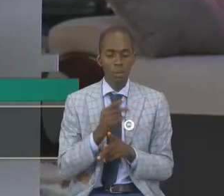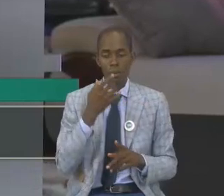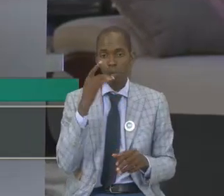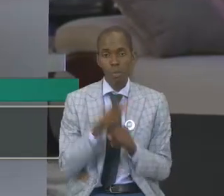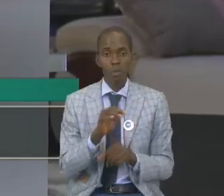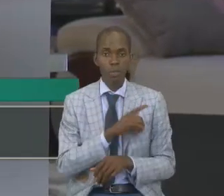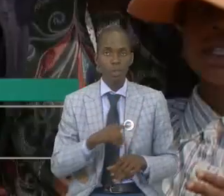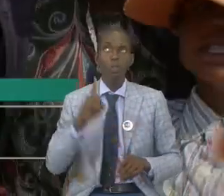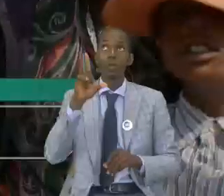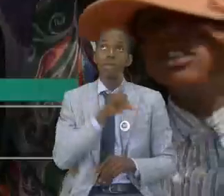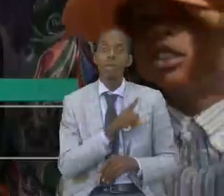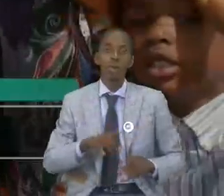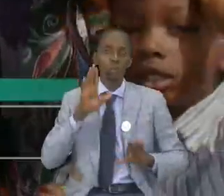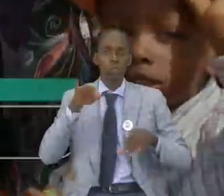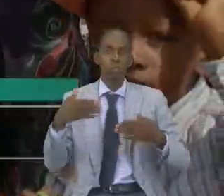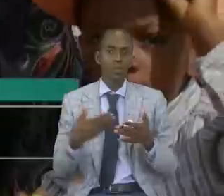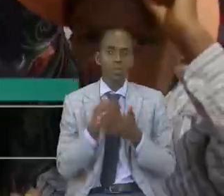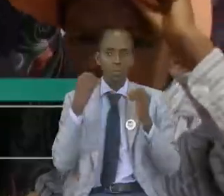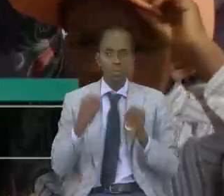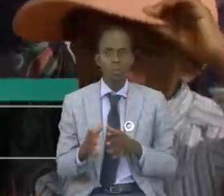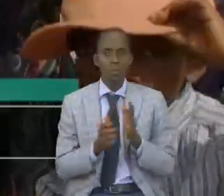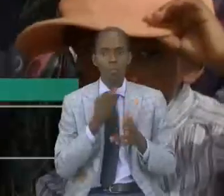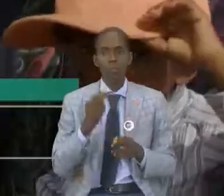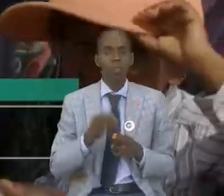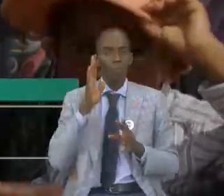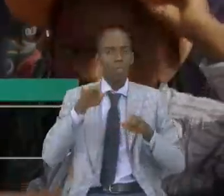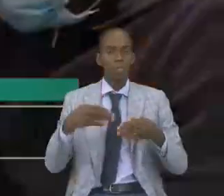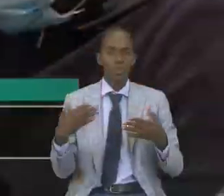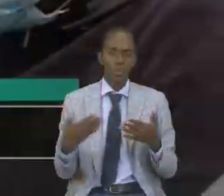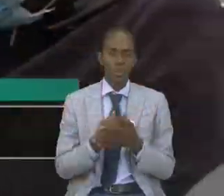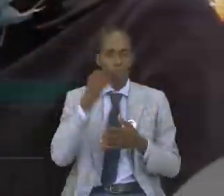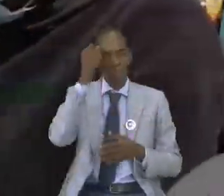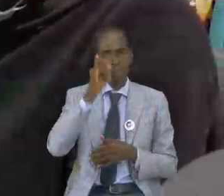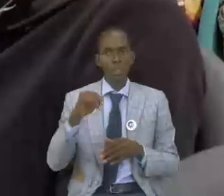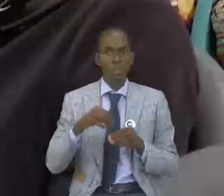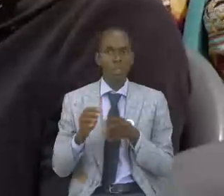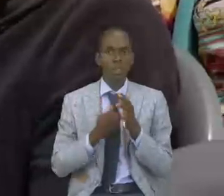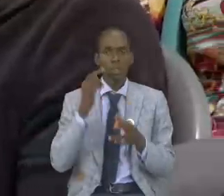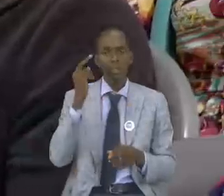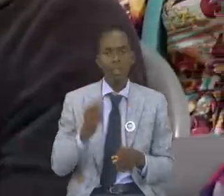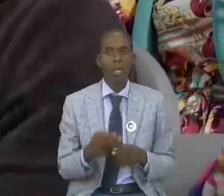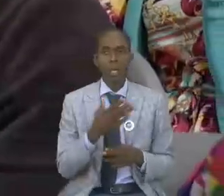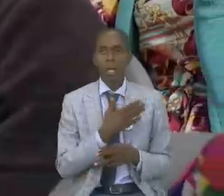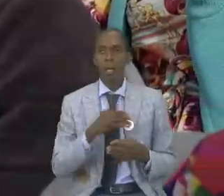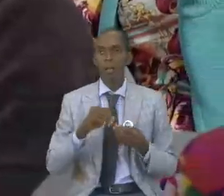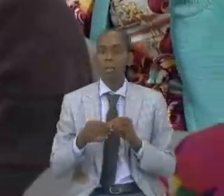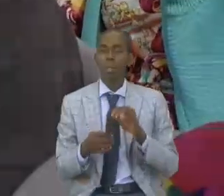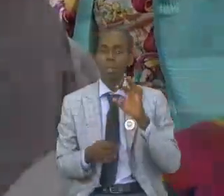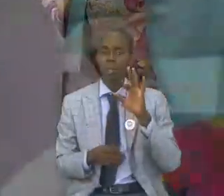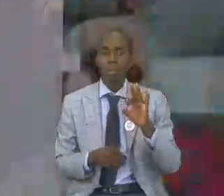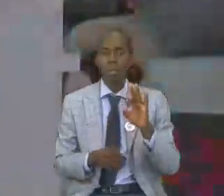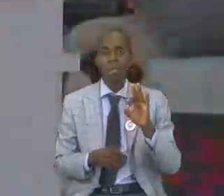your strength, he'll renew your standing in Jesus' name. And number nine is